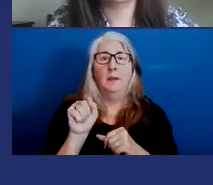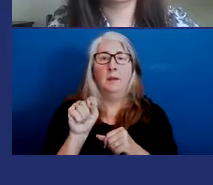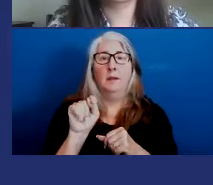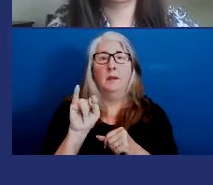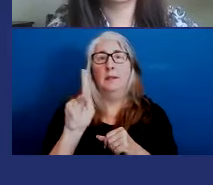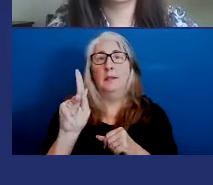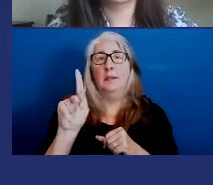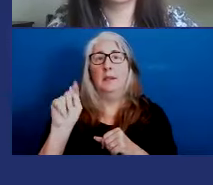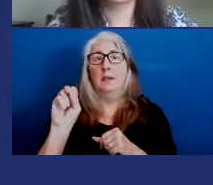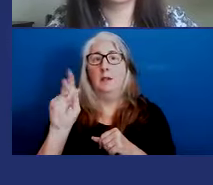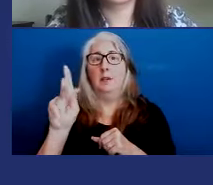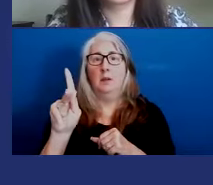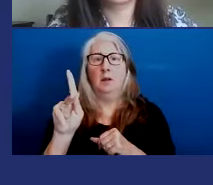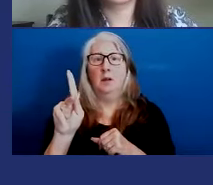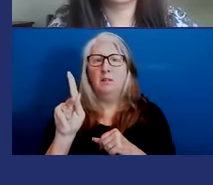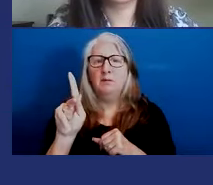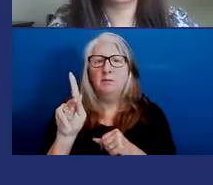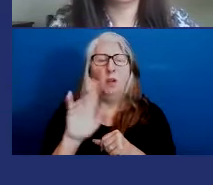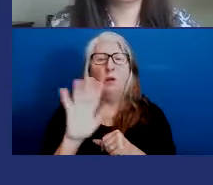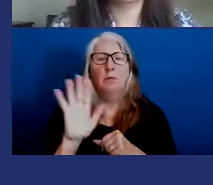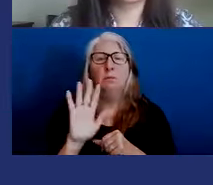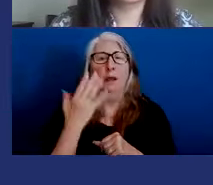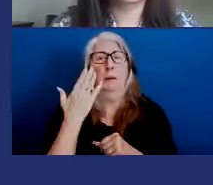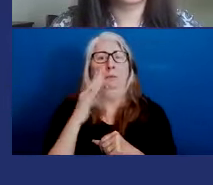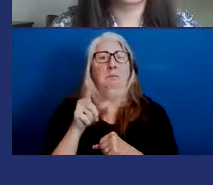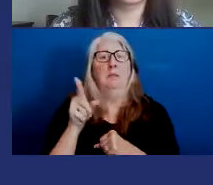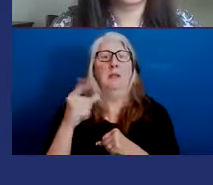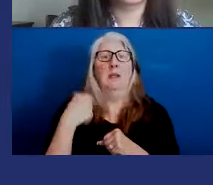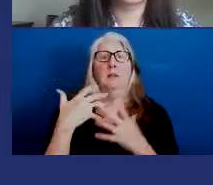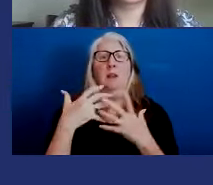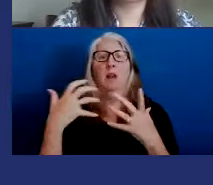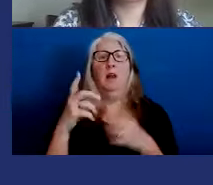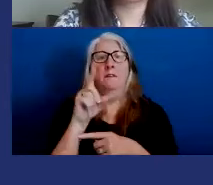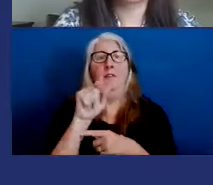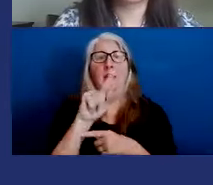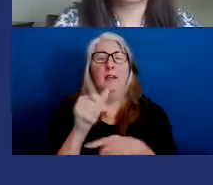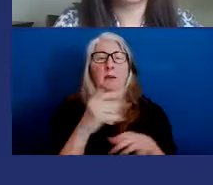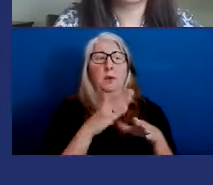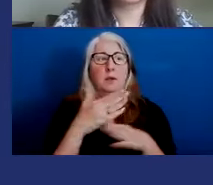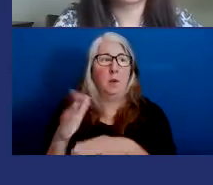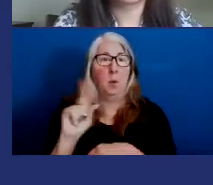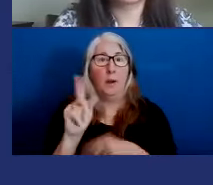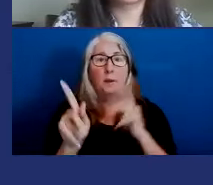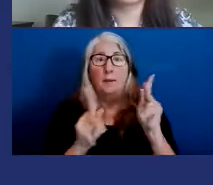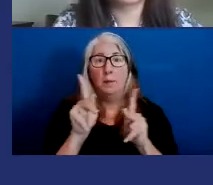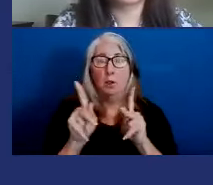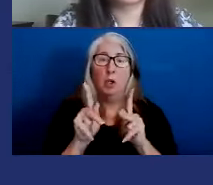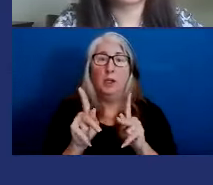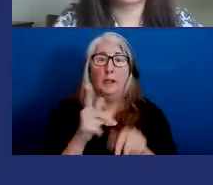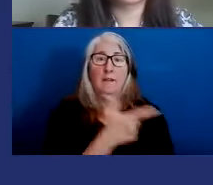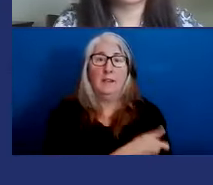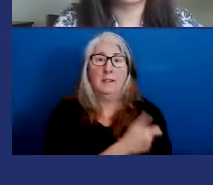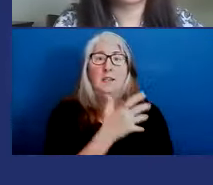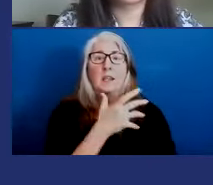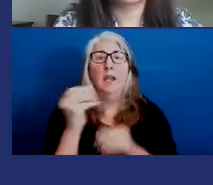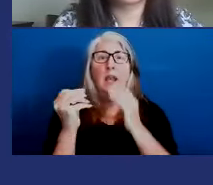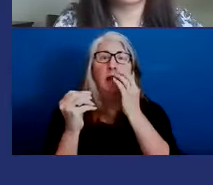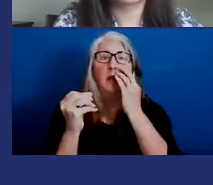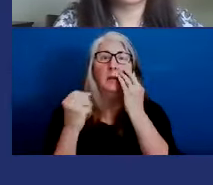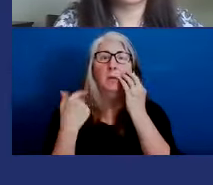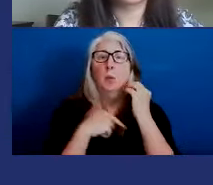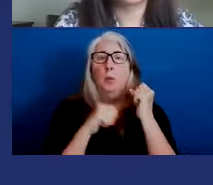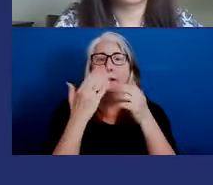great data available that breaks muy down bueno where que people are getting quiebra vaccinated. And we're en also que able está to break quebrando en that down dónde by